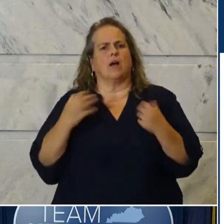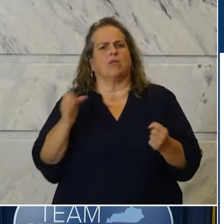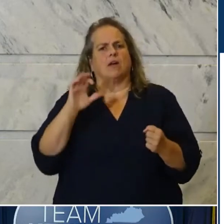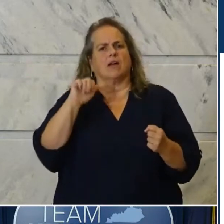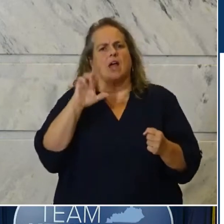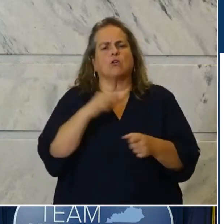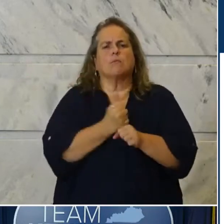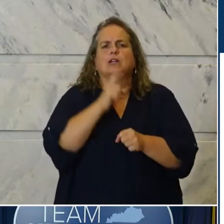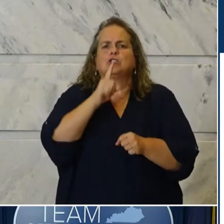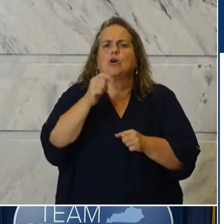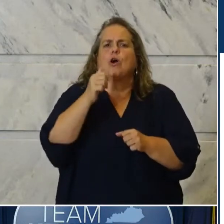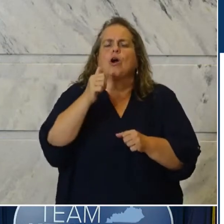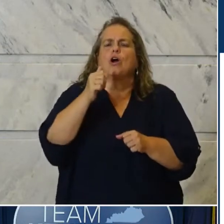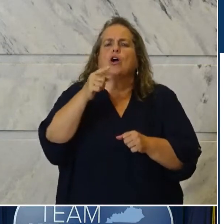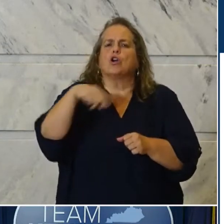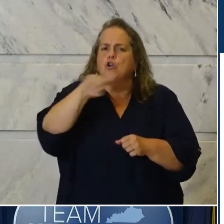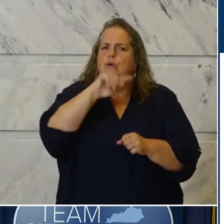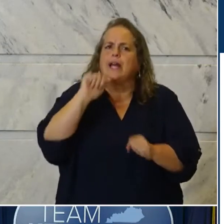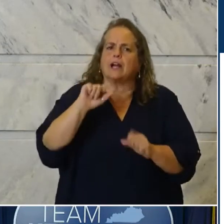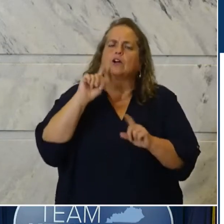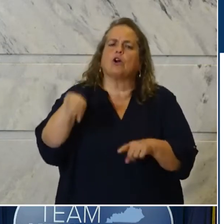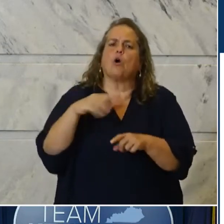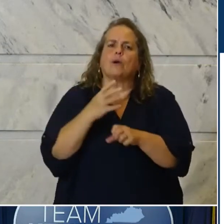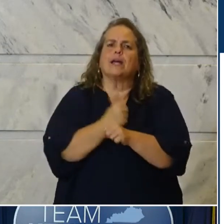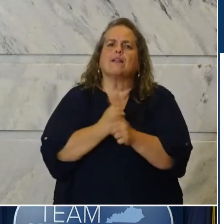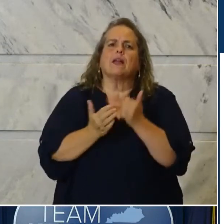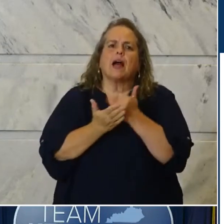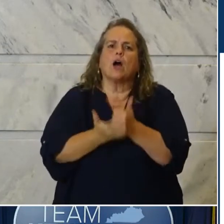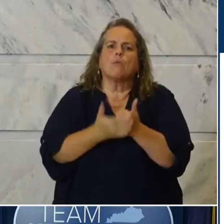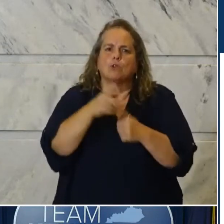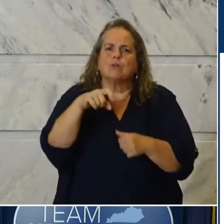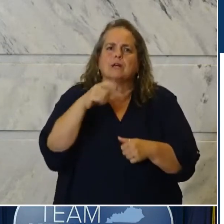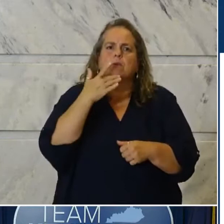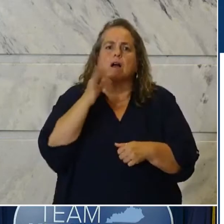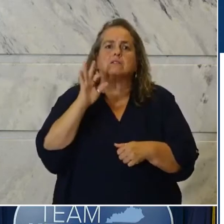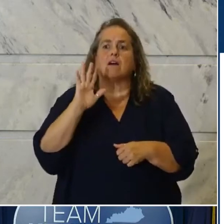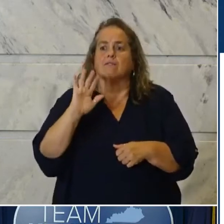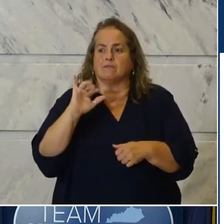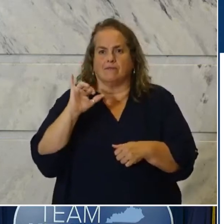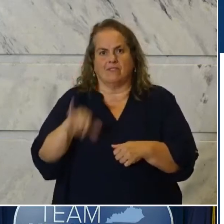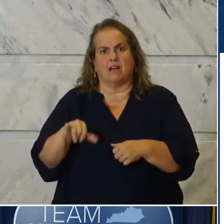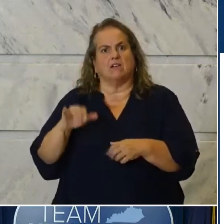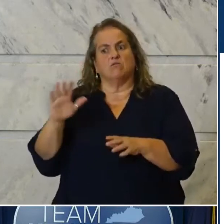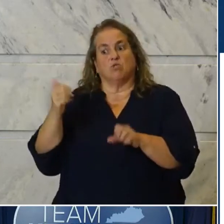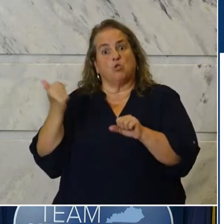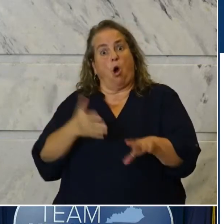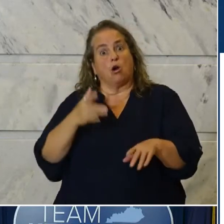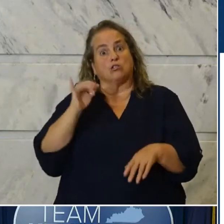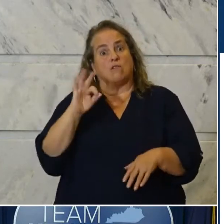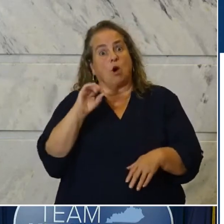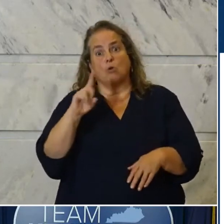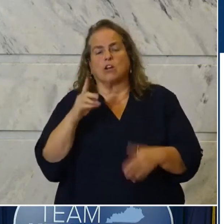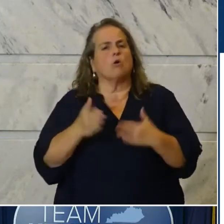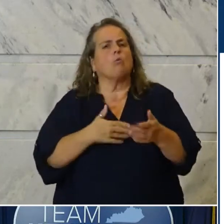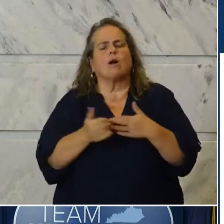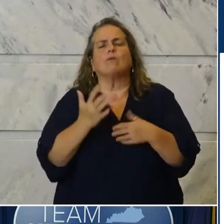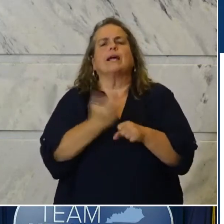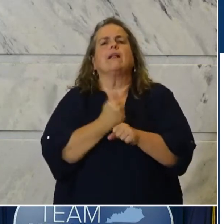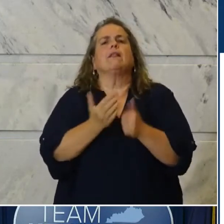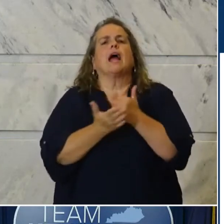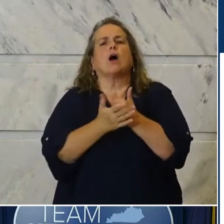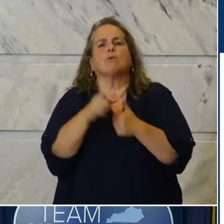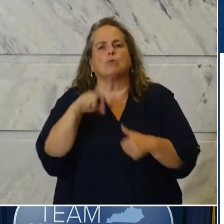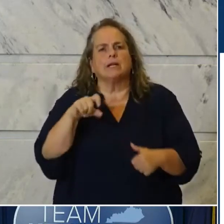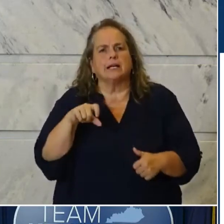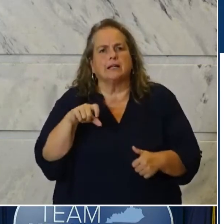and get the help they need because of its cost. About making sure we're looking out for the physical, mental, and emotional